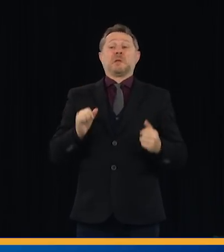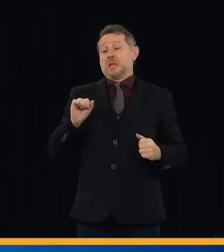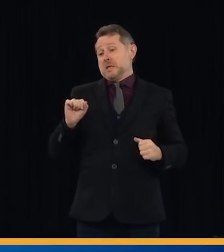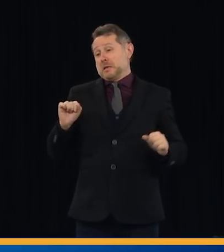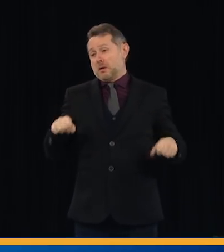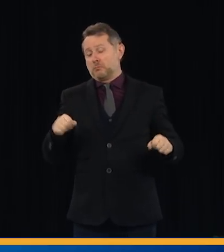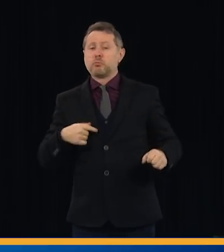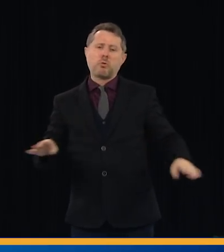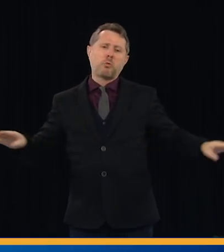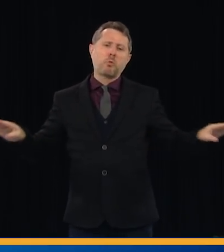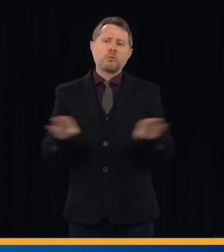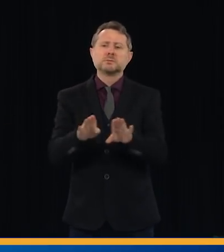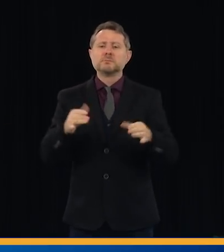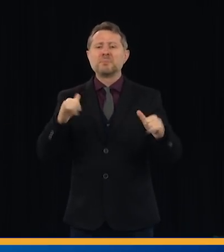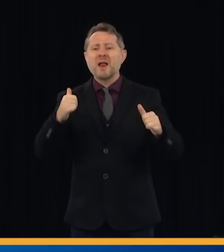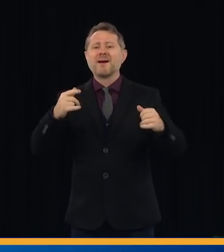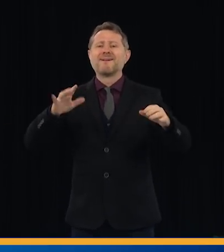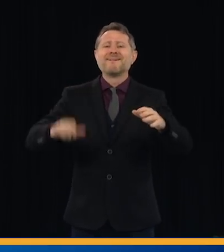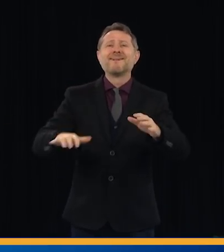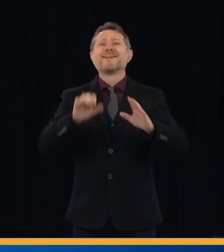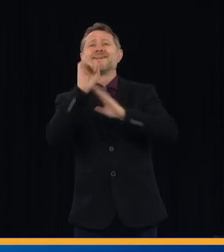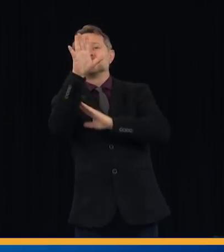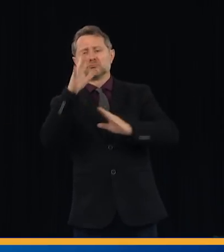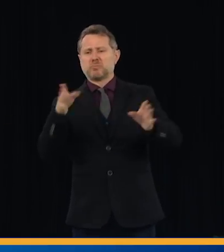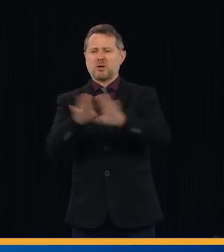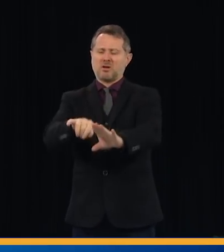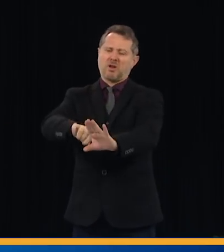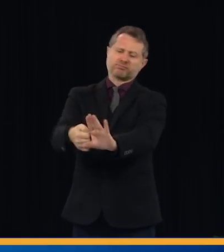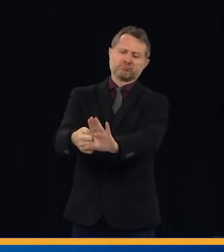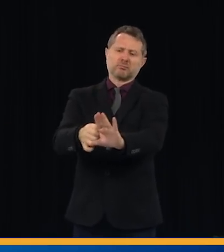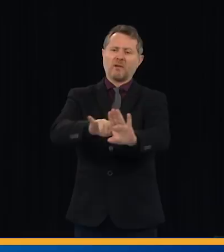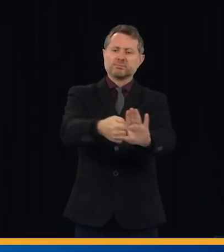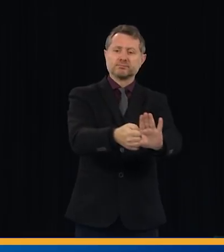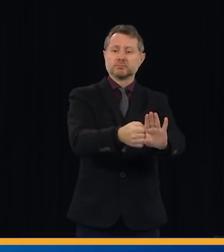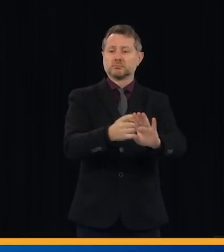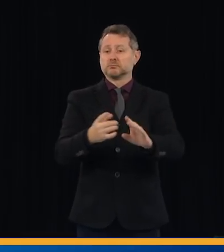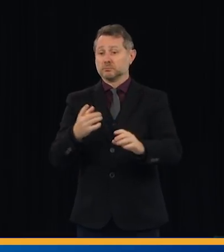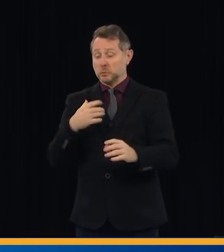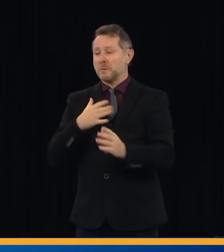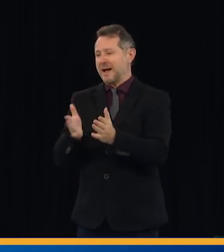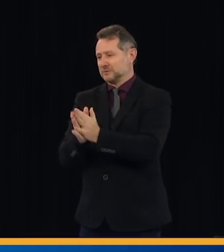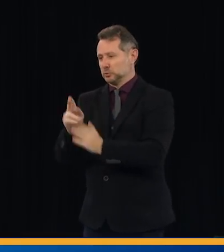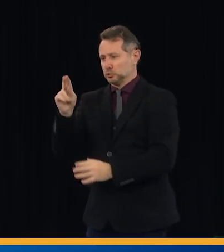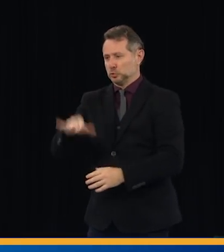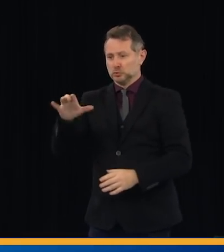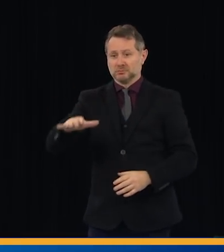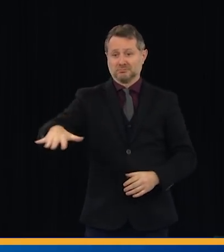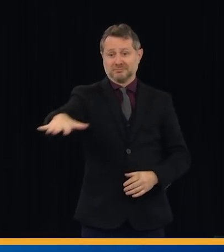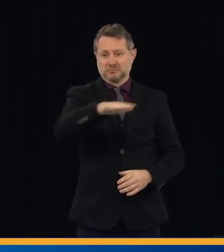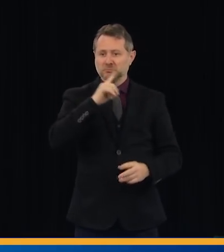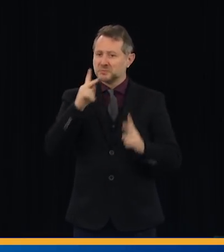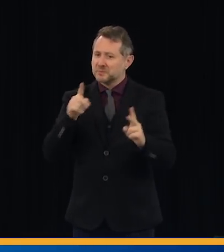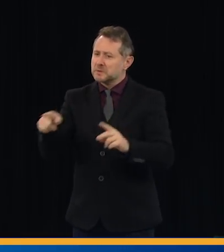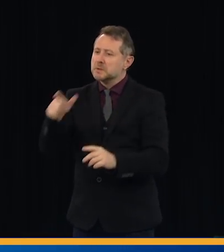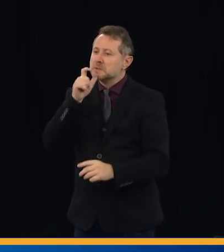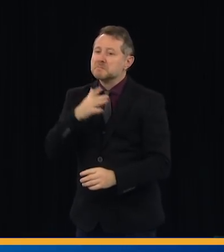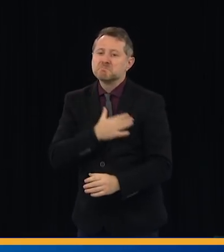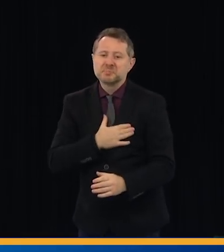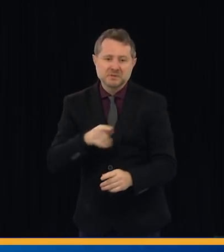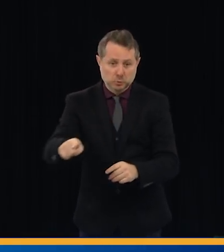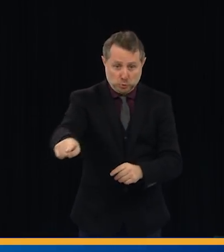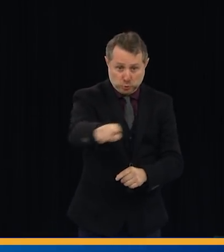those playgrounds. So I again ask the people in New York City, especially young people, please take this